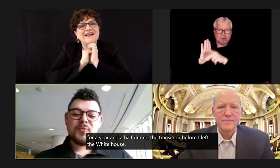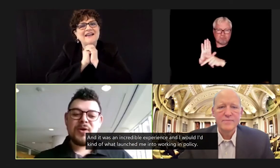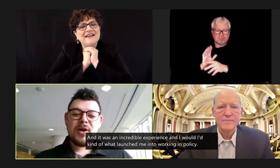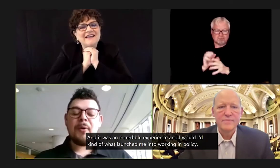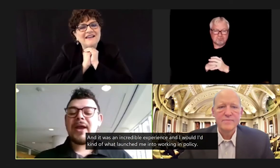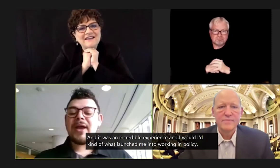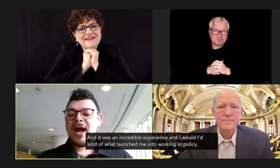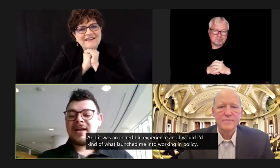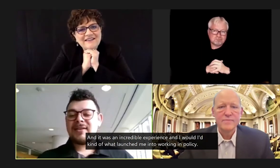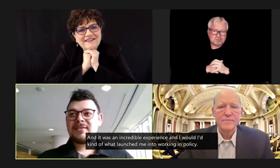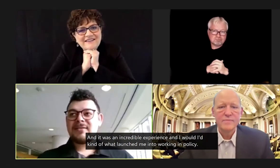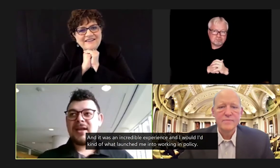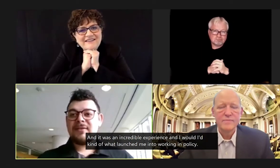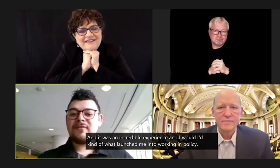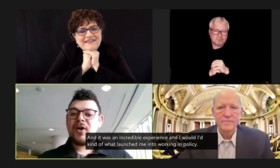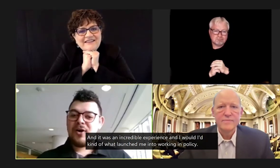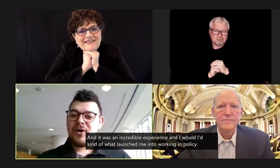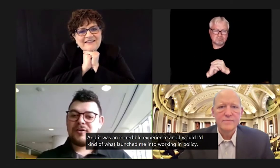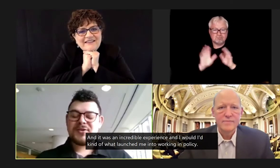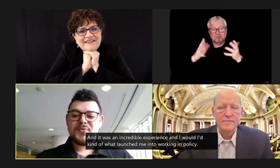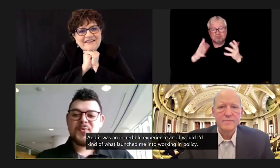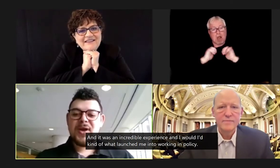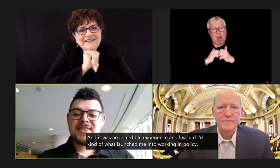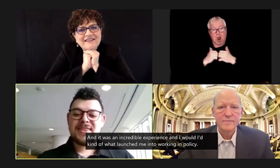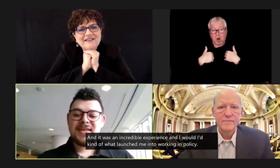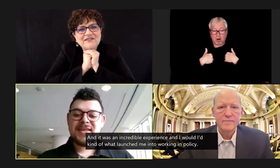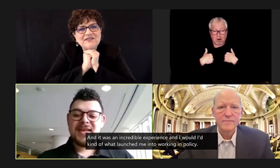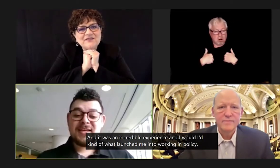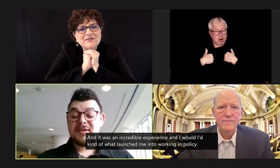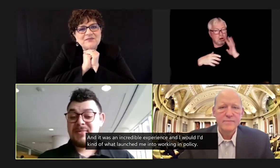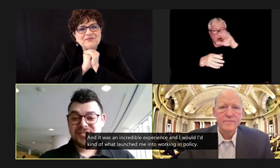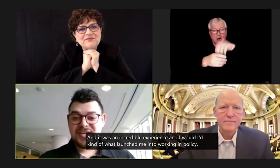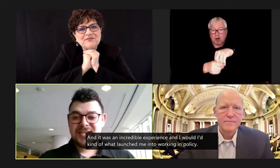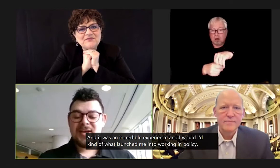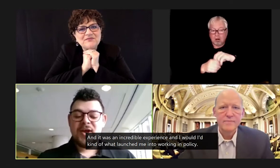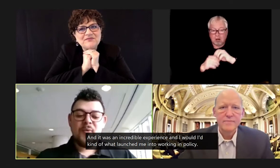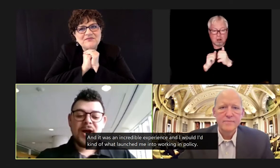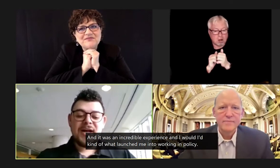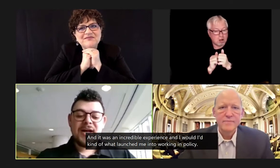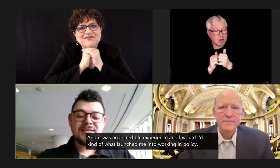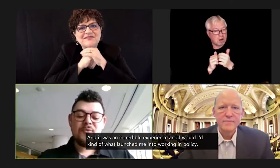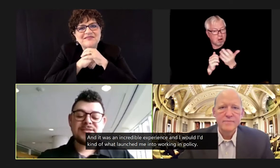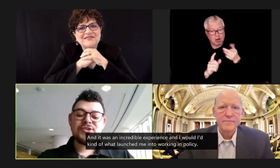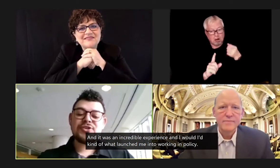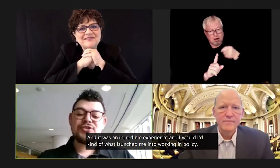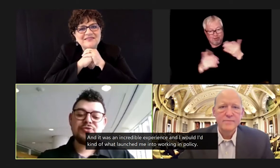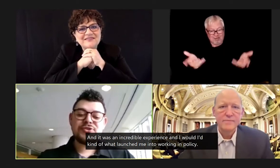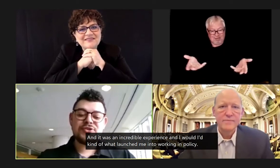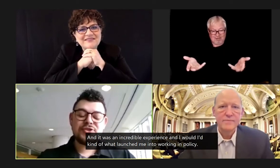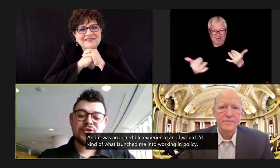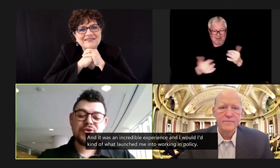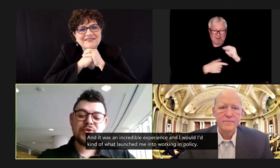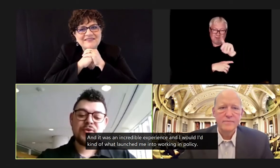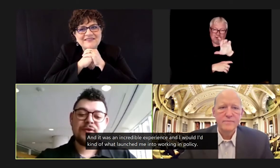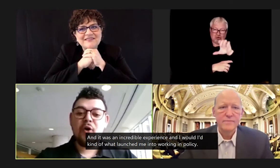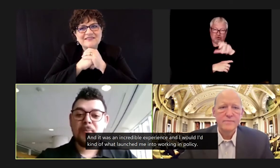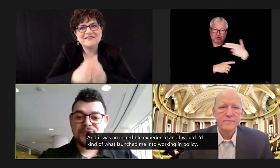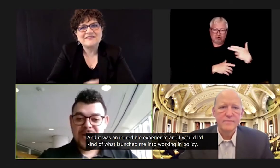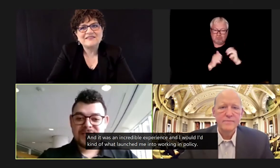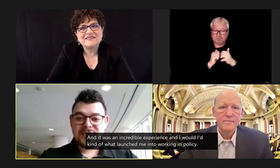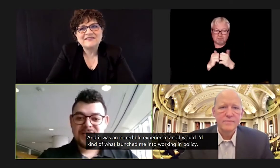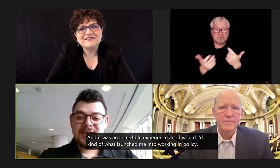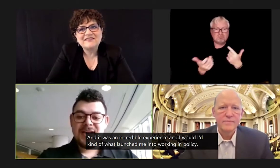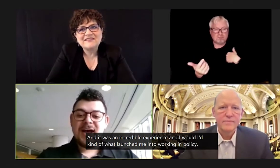The how I got involved with the commission was I was introduced to the